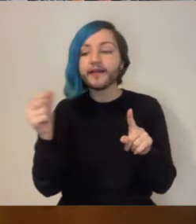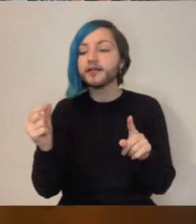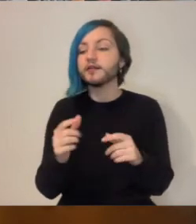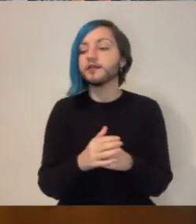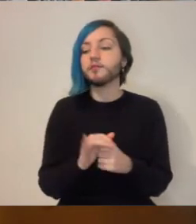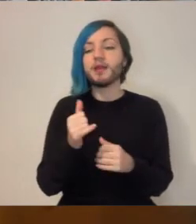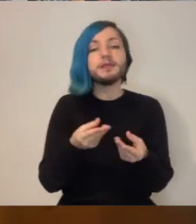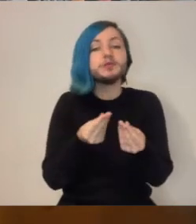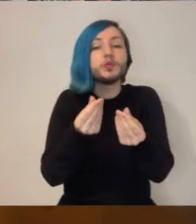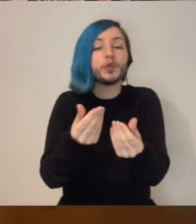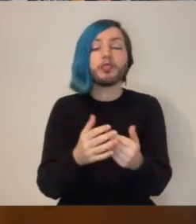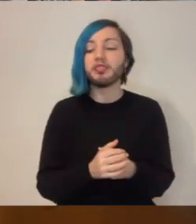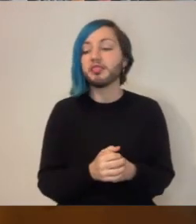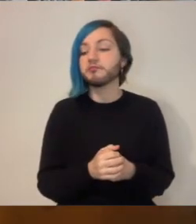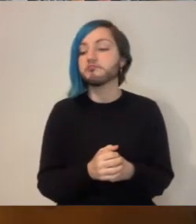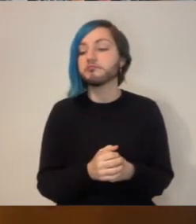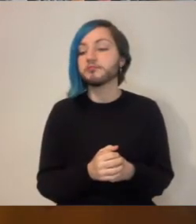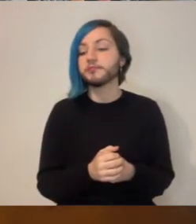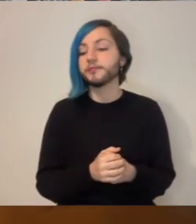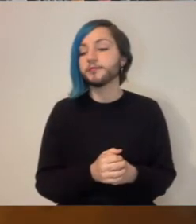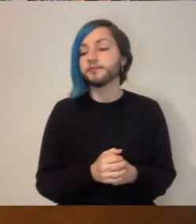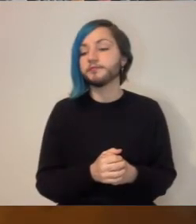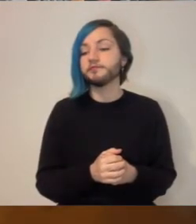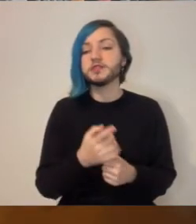of spiky or smooth.